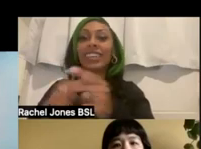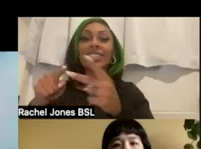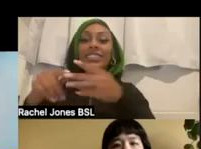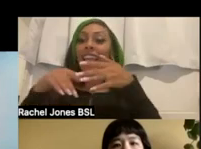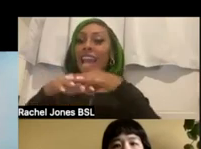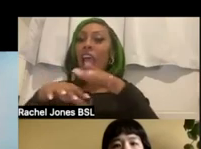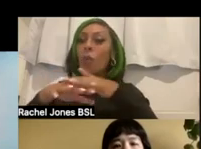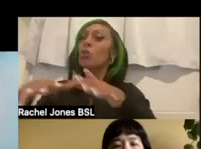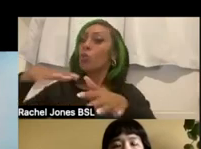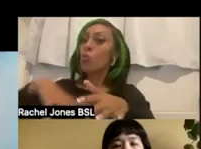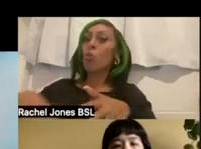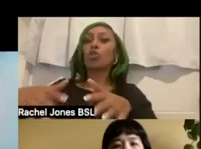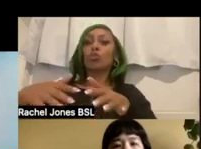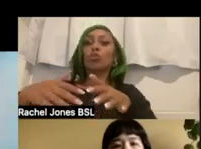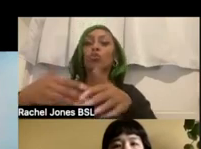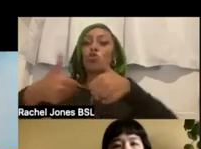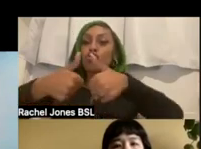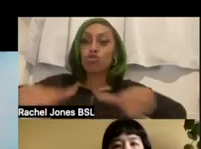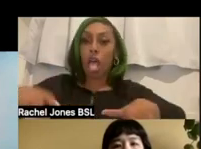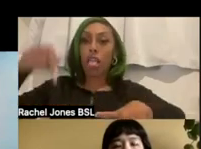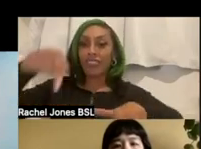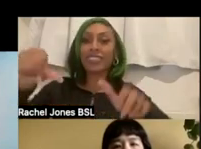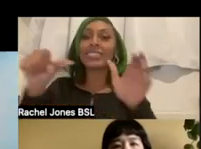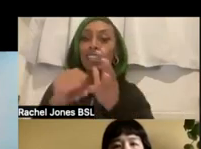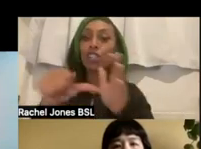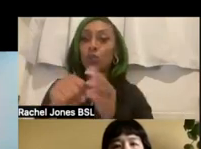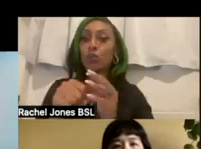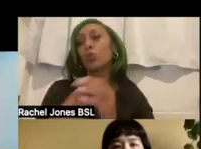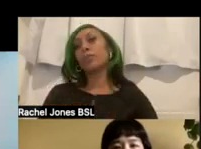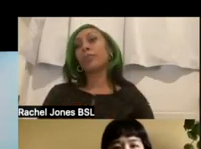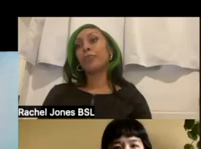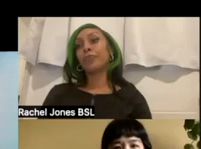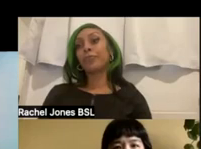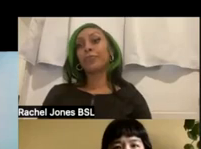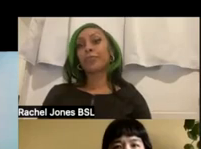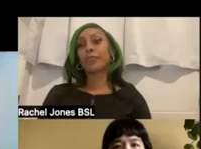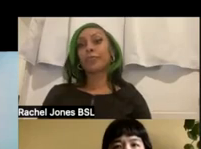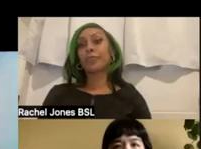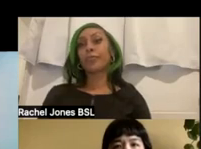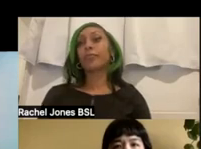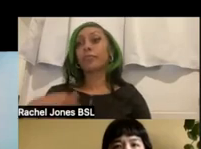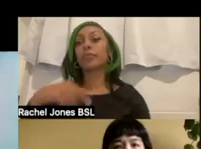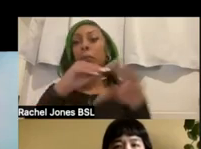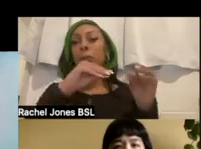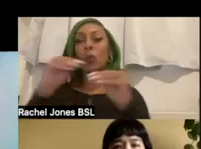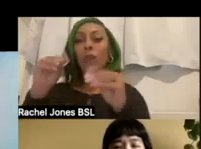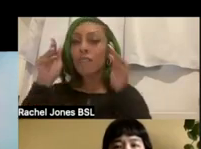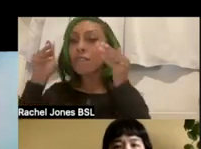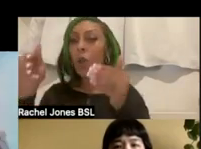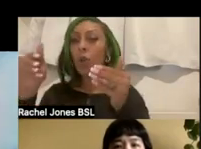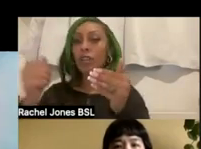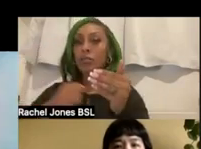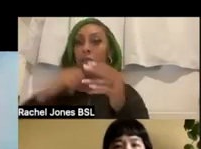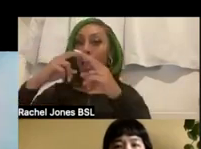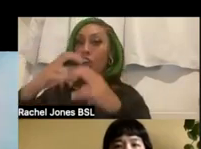Now, I've moved focus in my research to explicit engagement with race